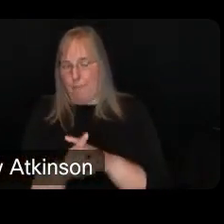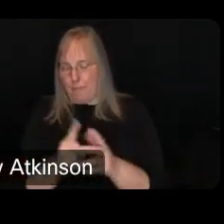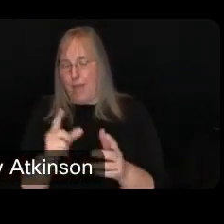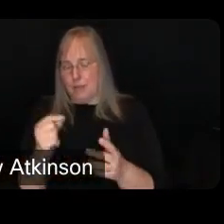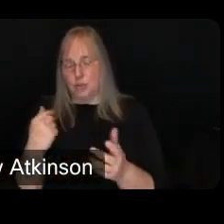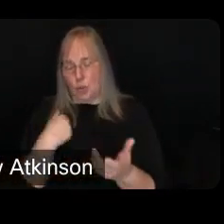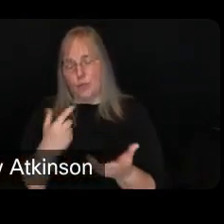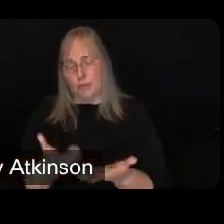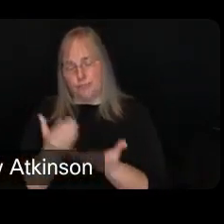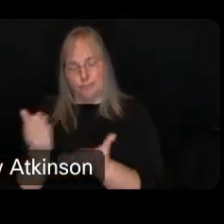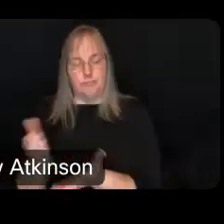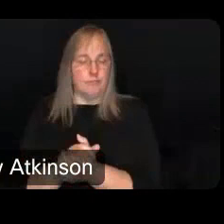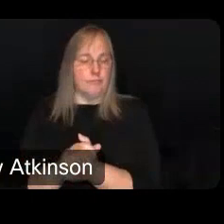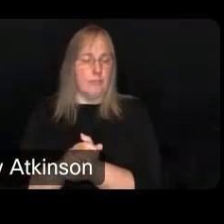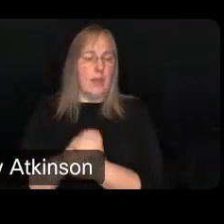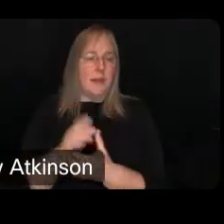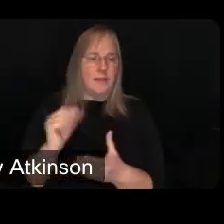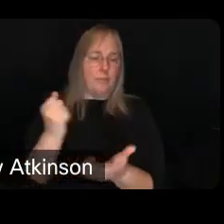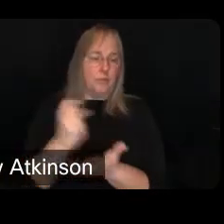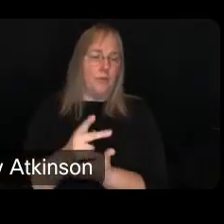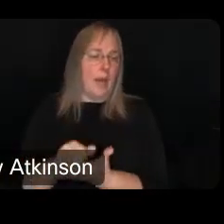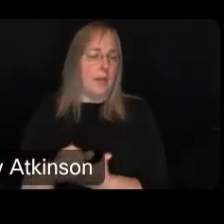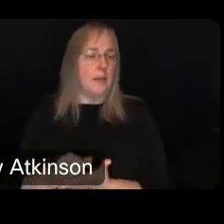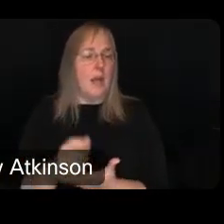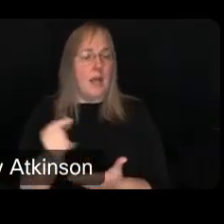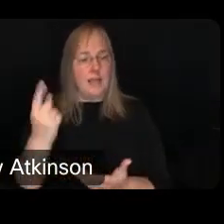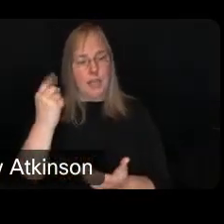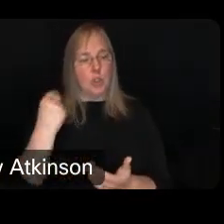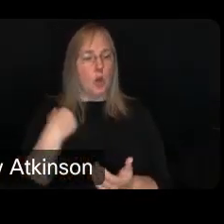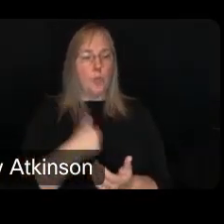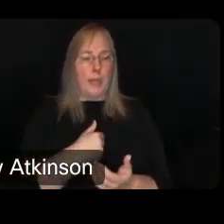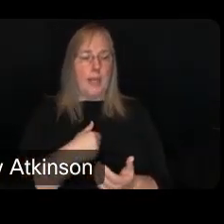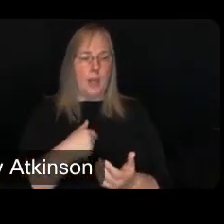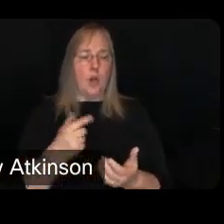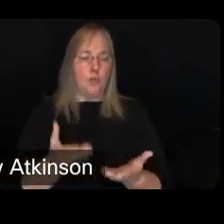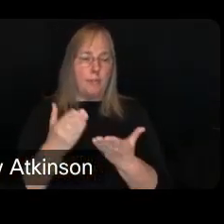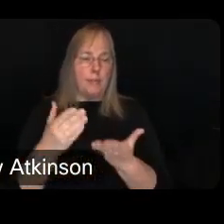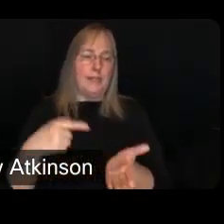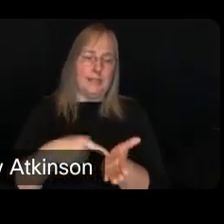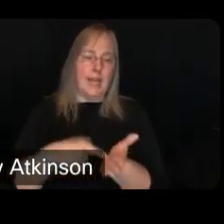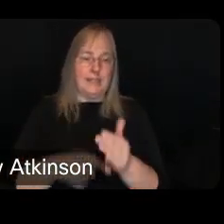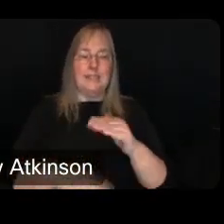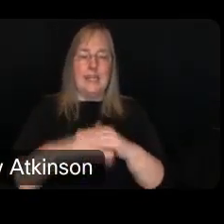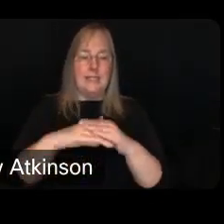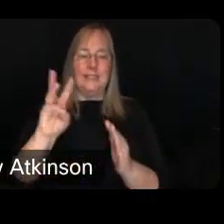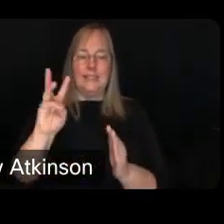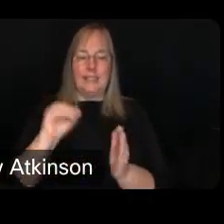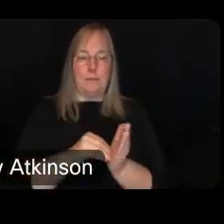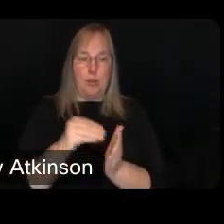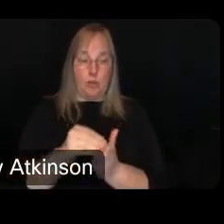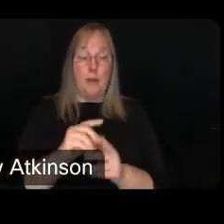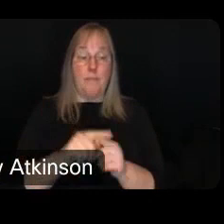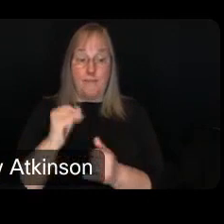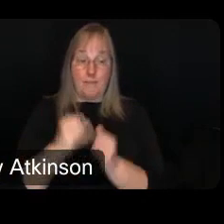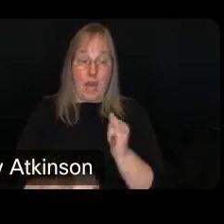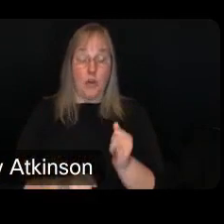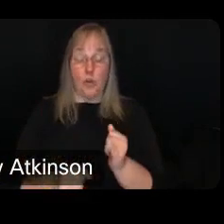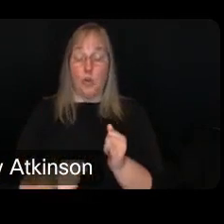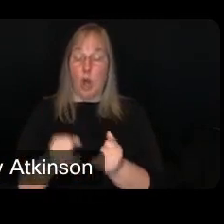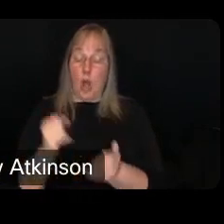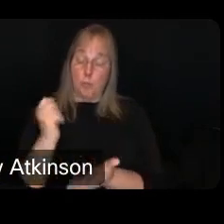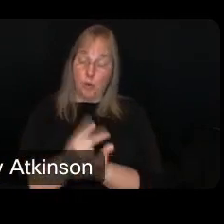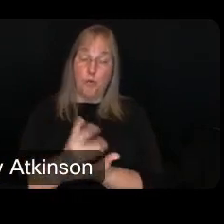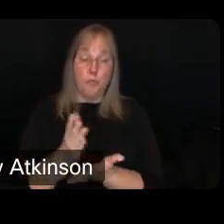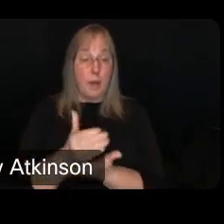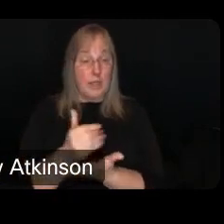year was recommending a ceiling of 60 million. The final approved budget was 75 million, which is